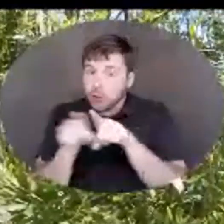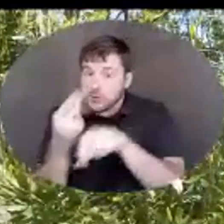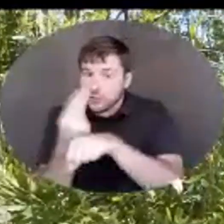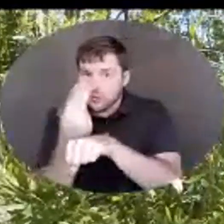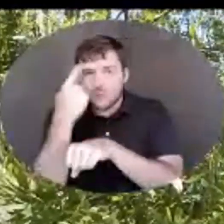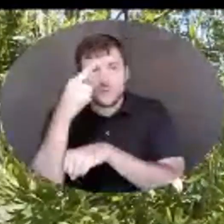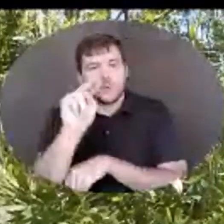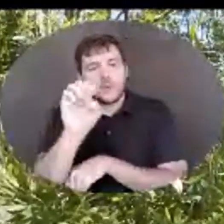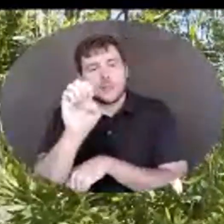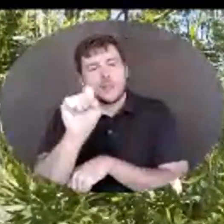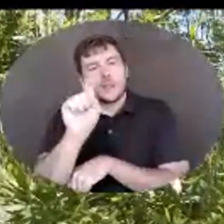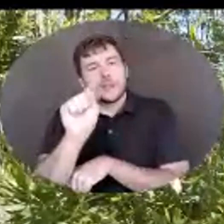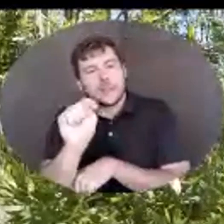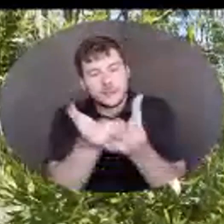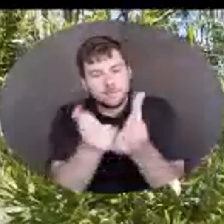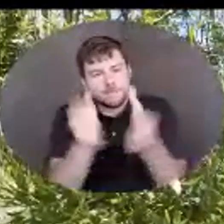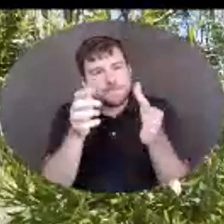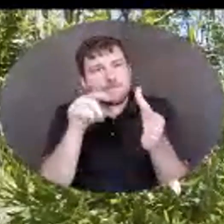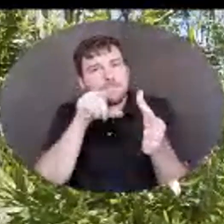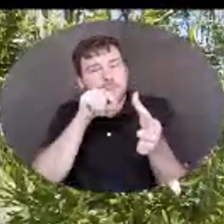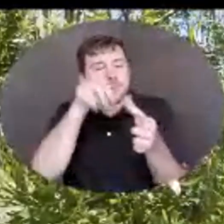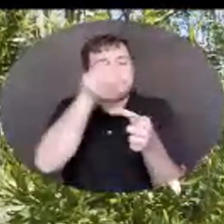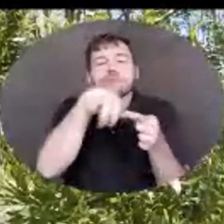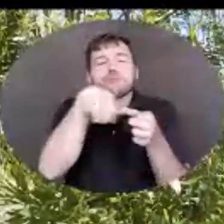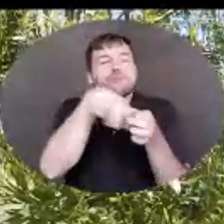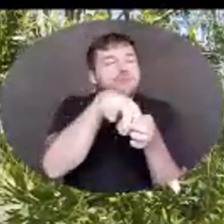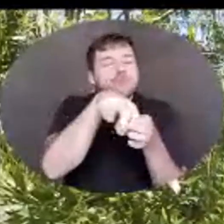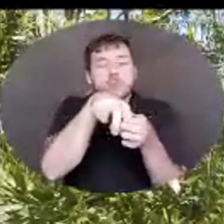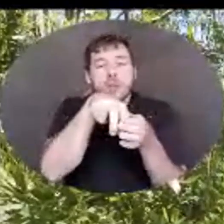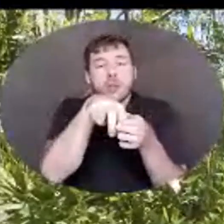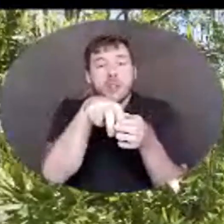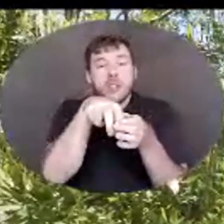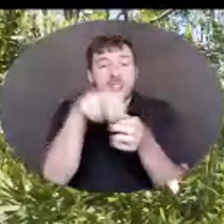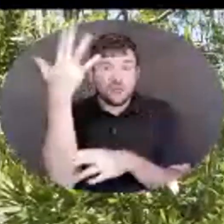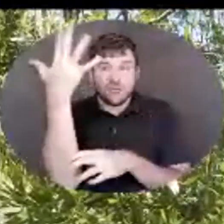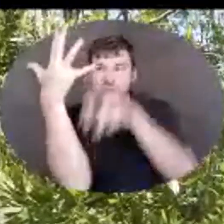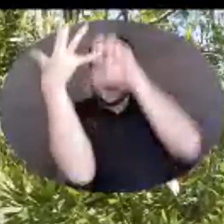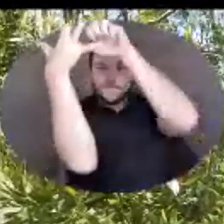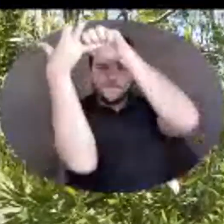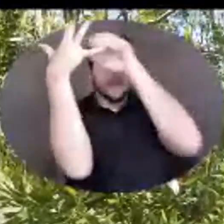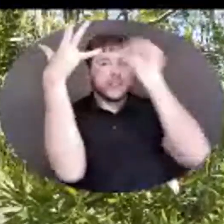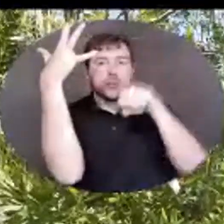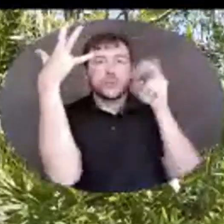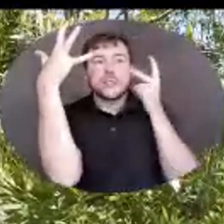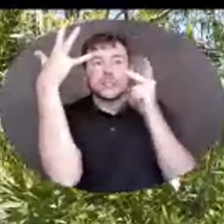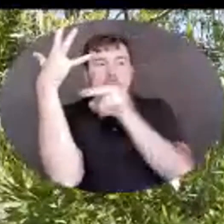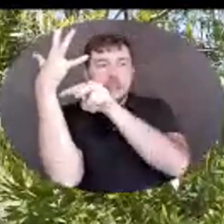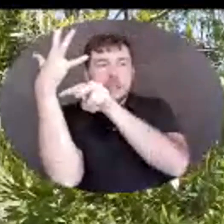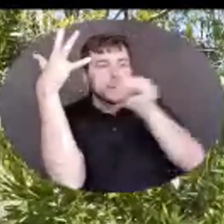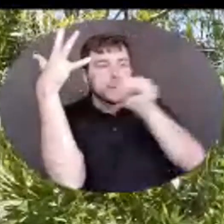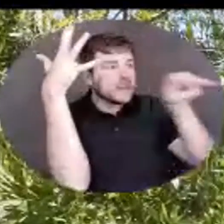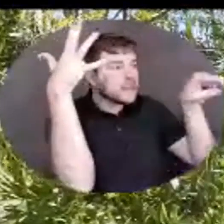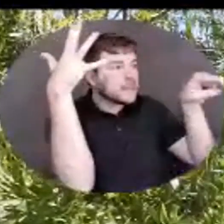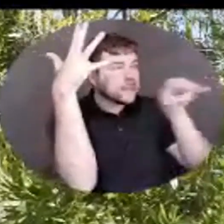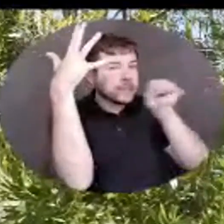You'll often see them super exposed, and sometimes maybe in a dead one that's kind of super exposed, and they can see all angles around them. It's kind of like their fort and way